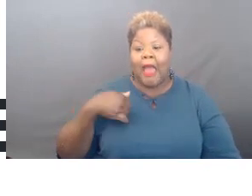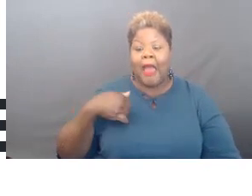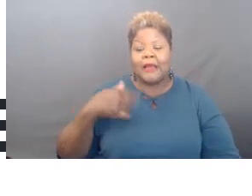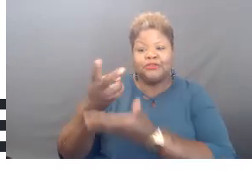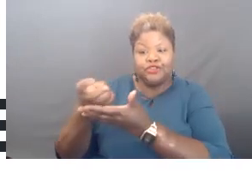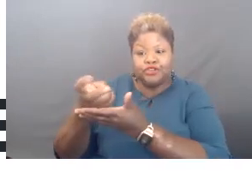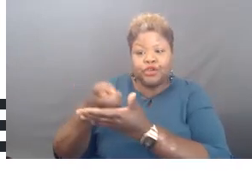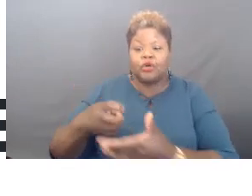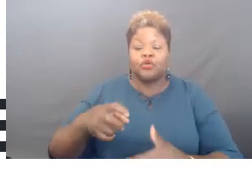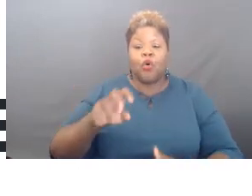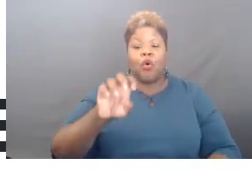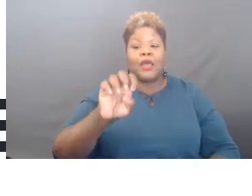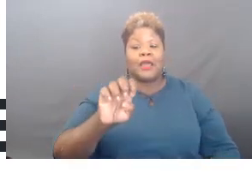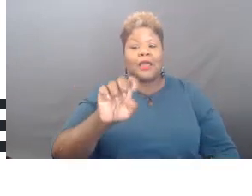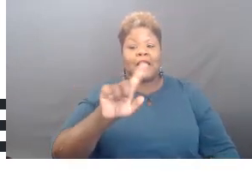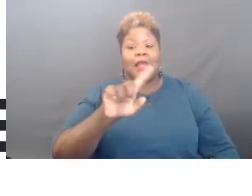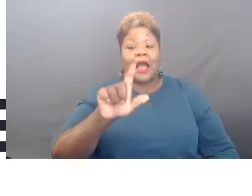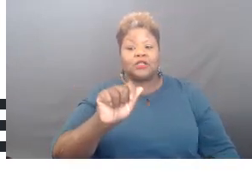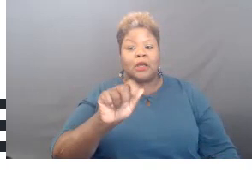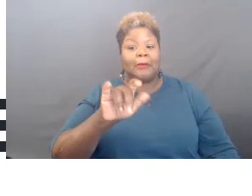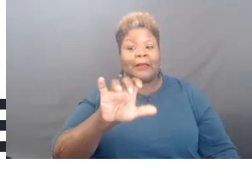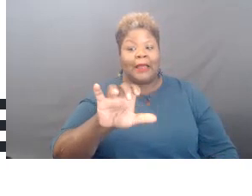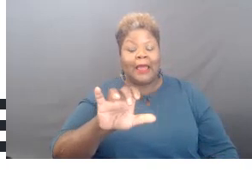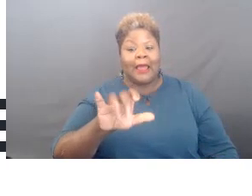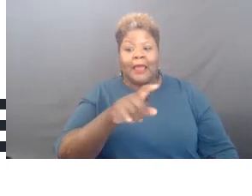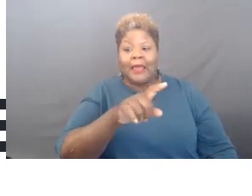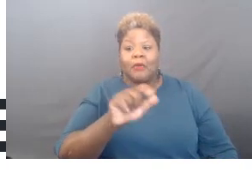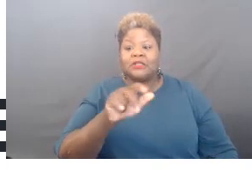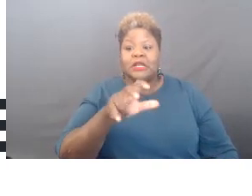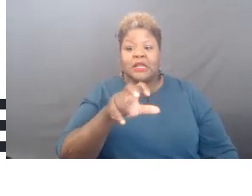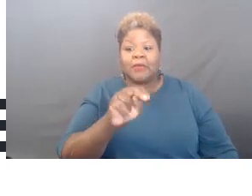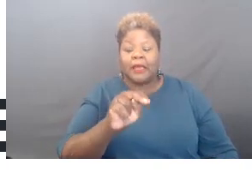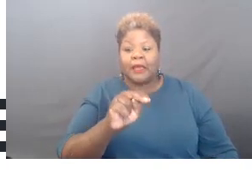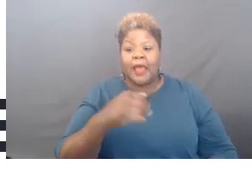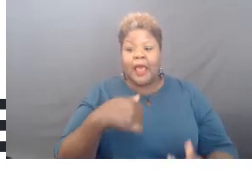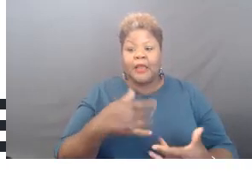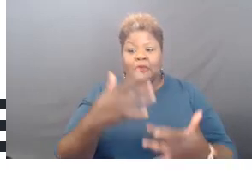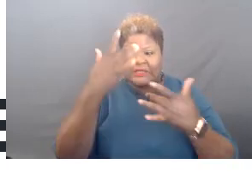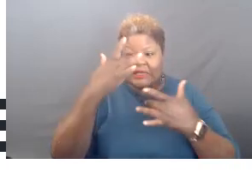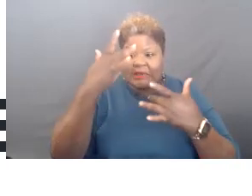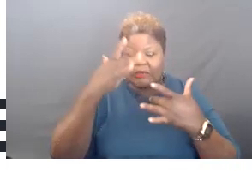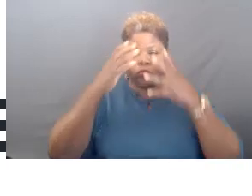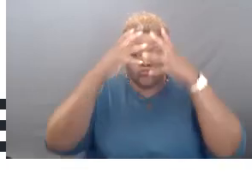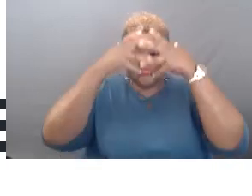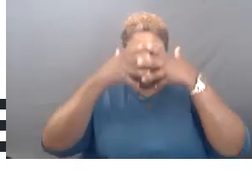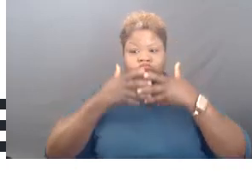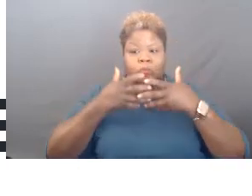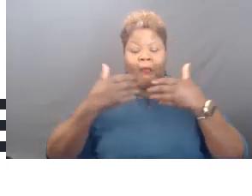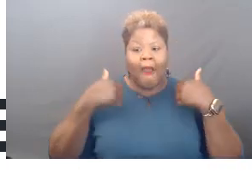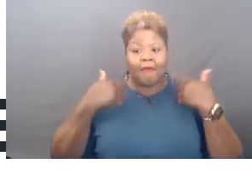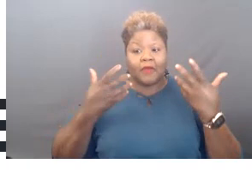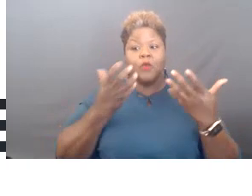was wearing a face mask prior to the pandemic. These are all things that are informed by disability, and if we are erasing